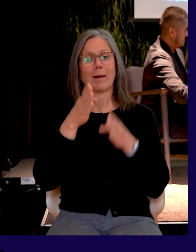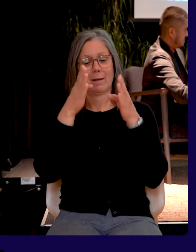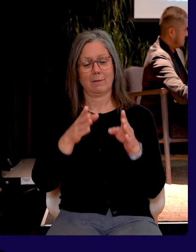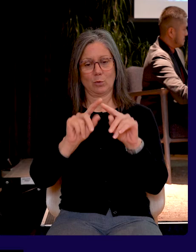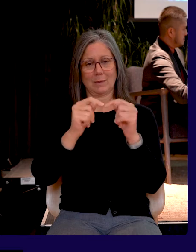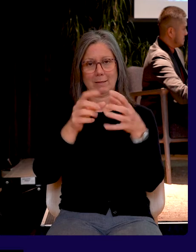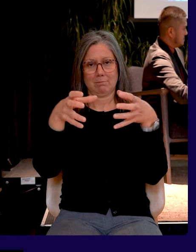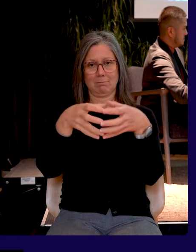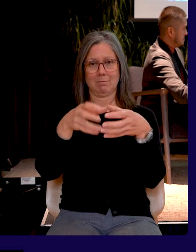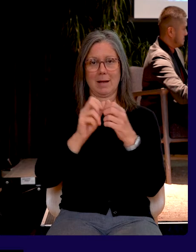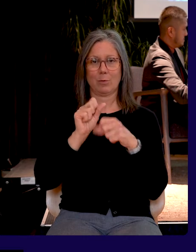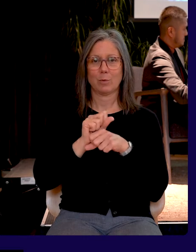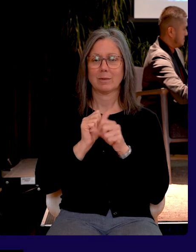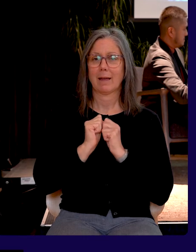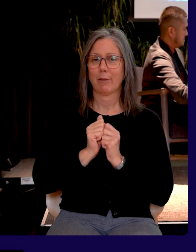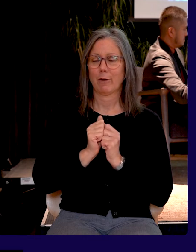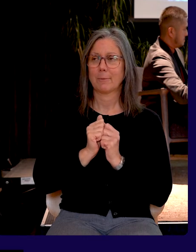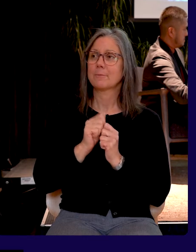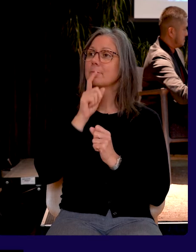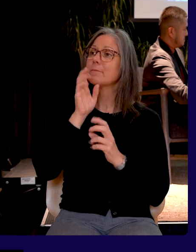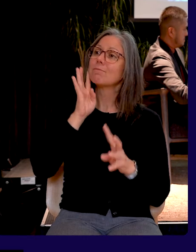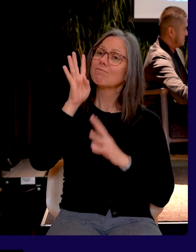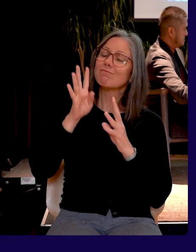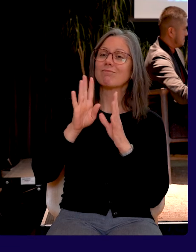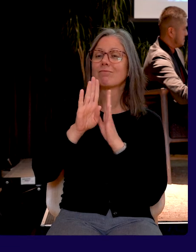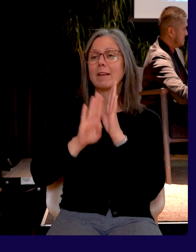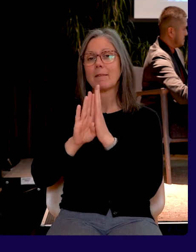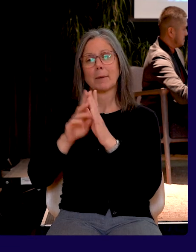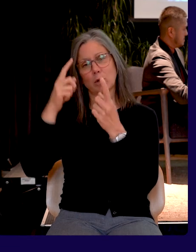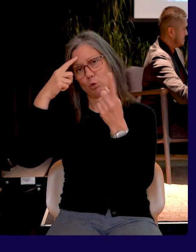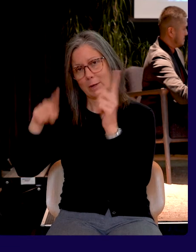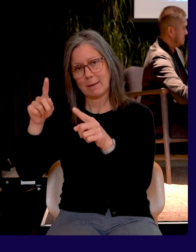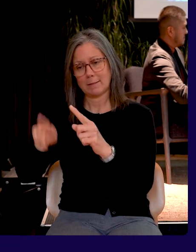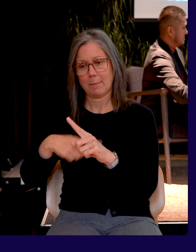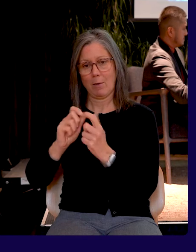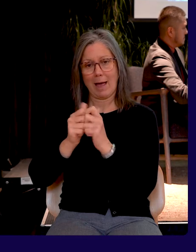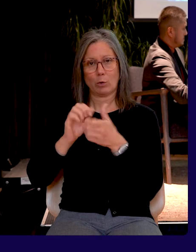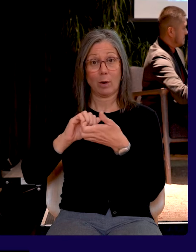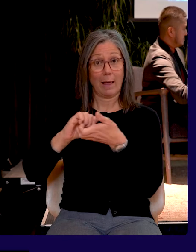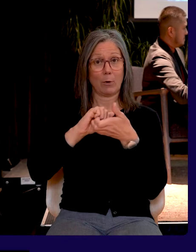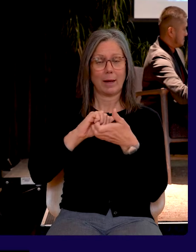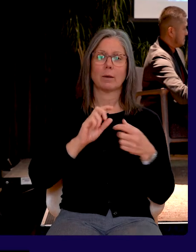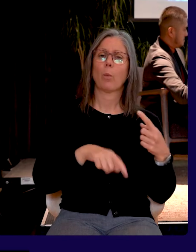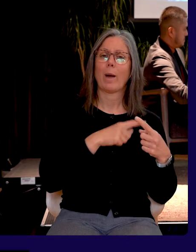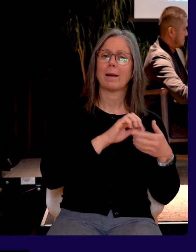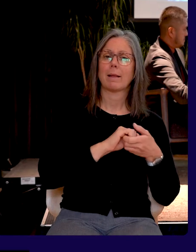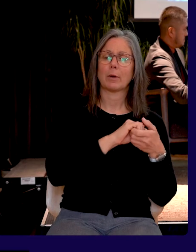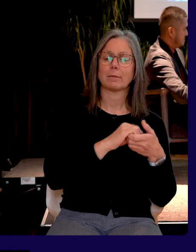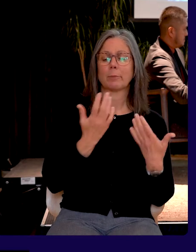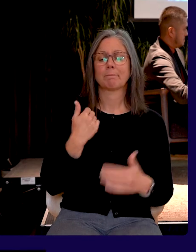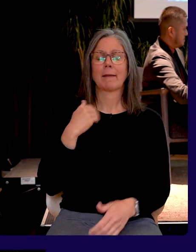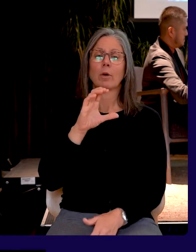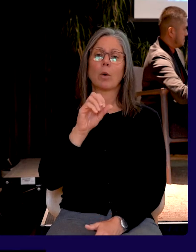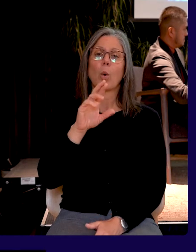can work together. And so that's just, coming up with agreements for how we're going to collaborate and when are we going to collaborate. So we have things like core